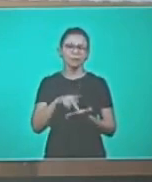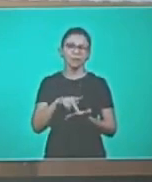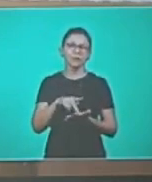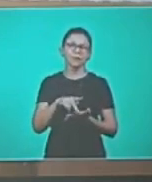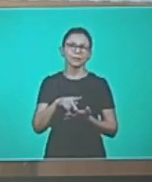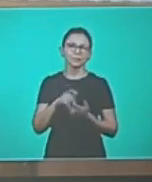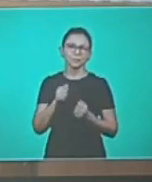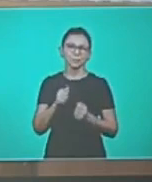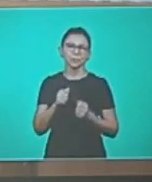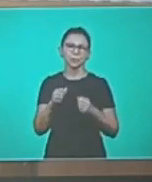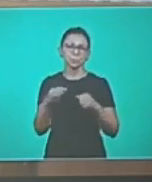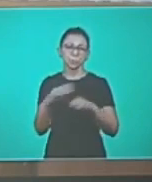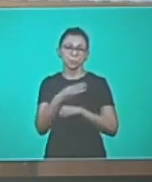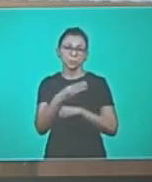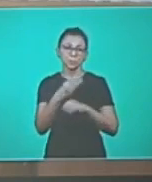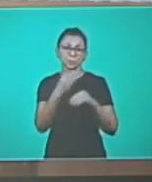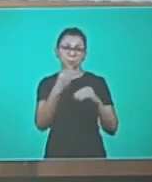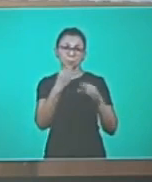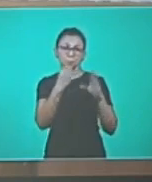So